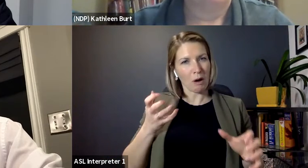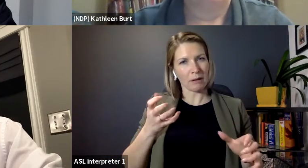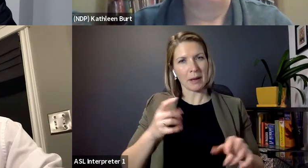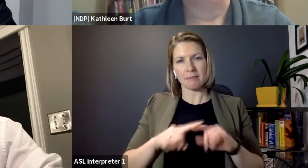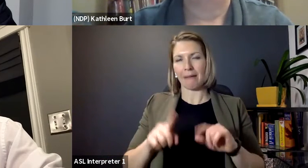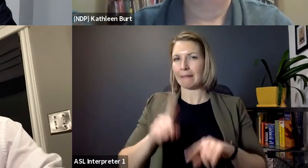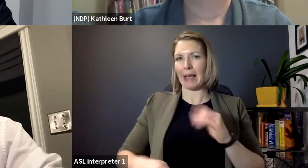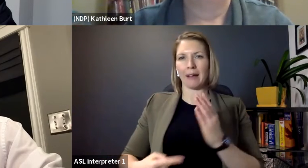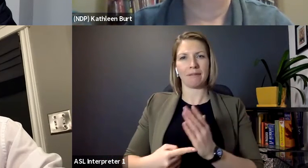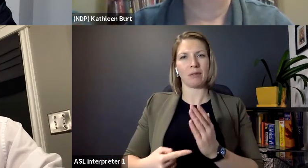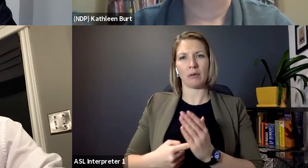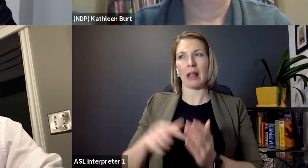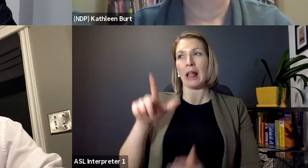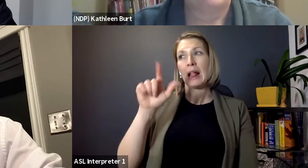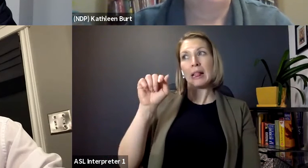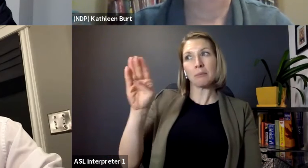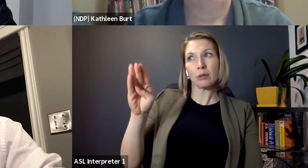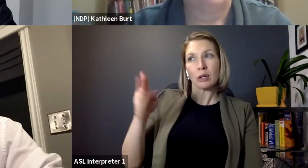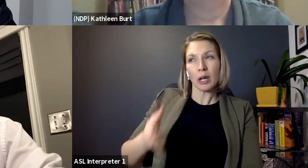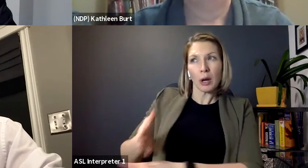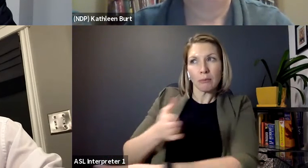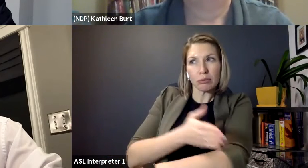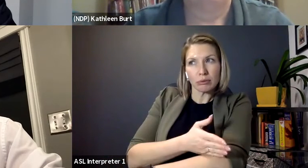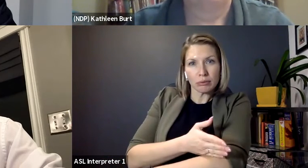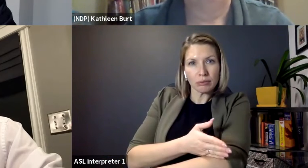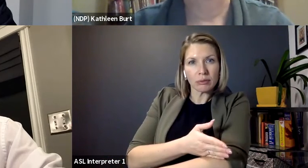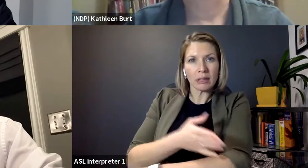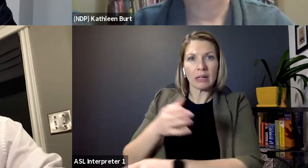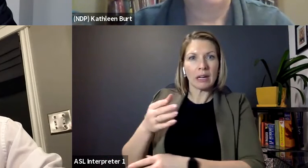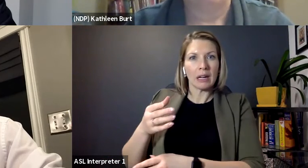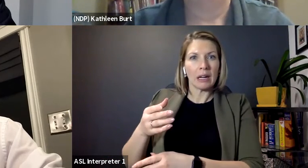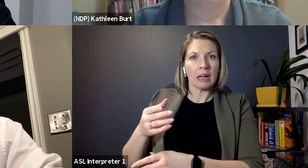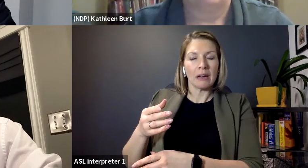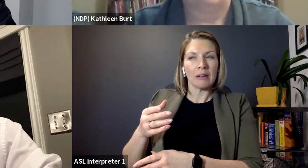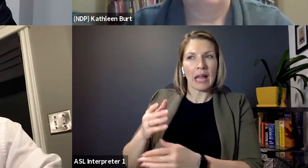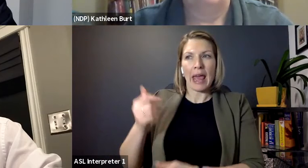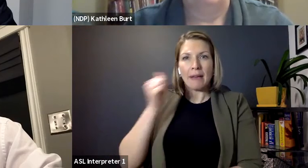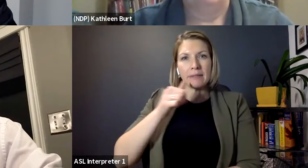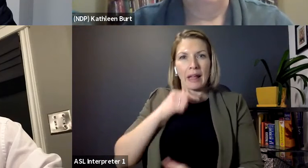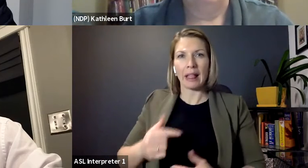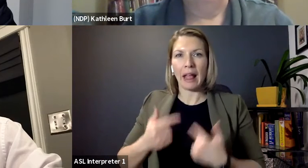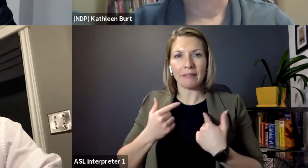made things better for everyday people. They've had a chance to make it better. They haven't done it.